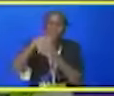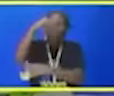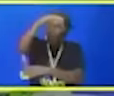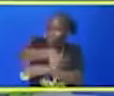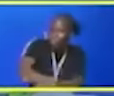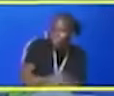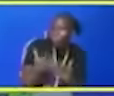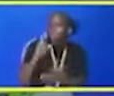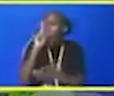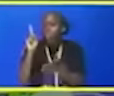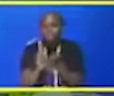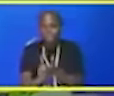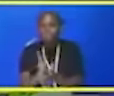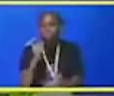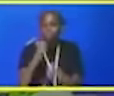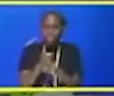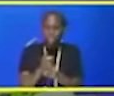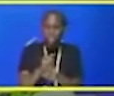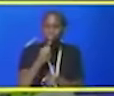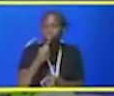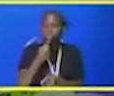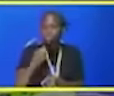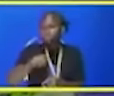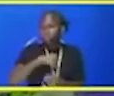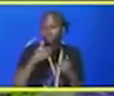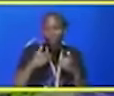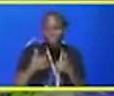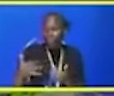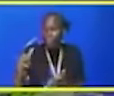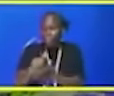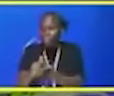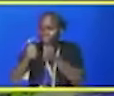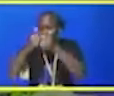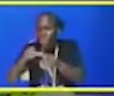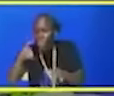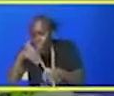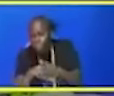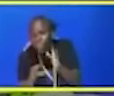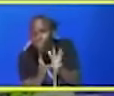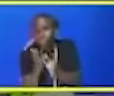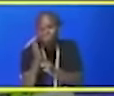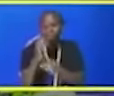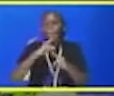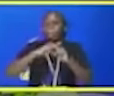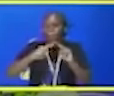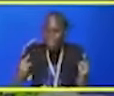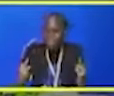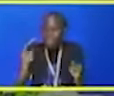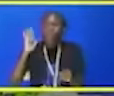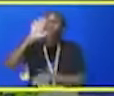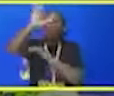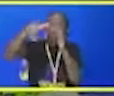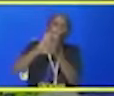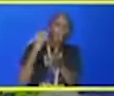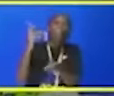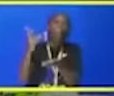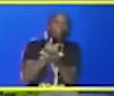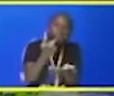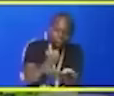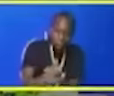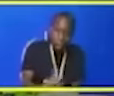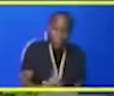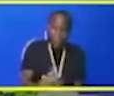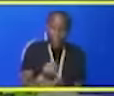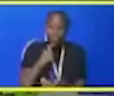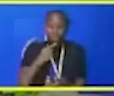you, there are mantles that have been missing in the body of Christ, but they are returning back again. These are the kinds of conferences that